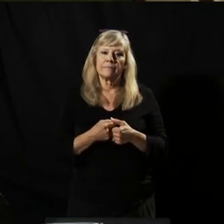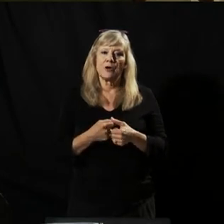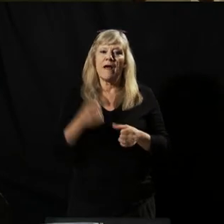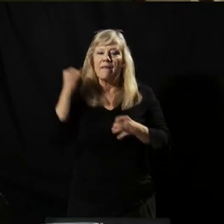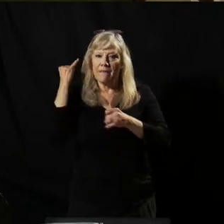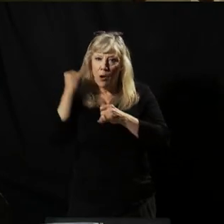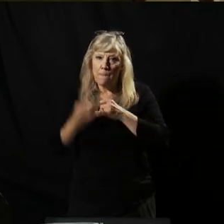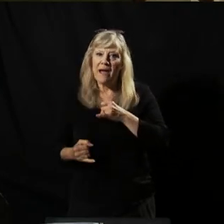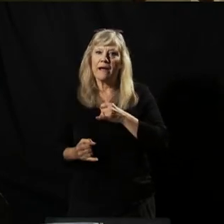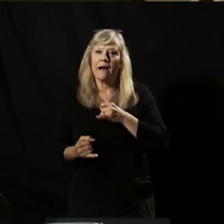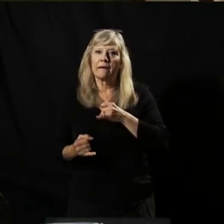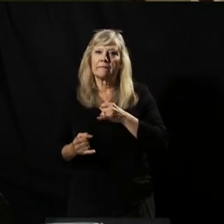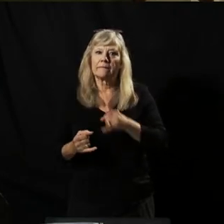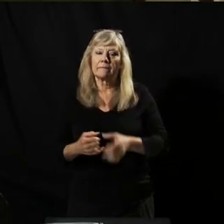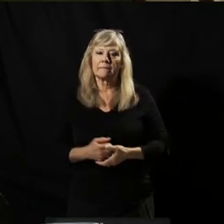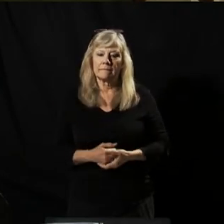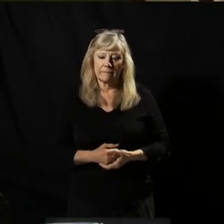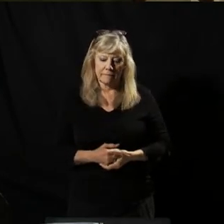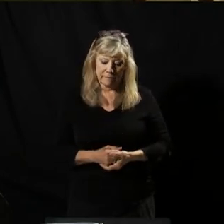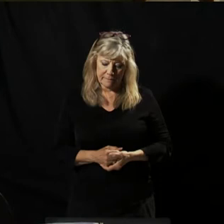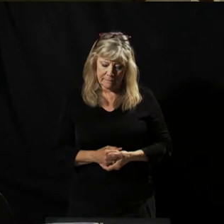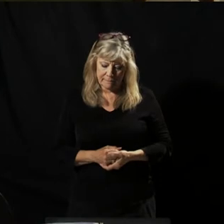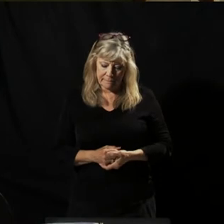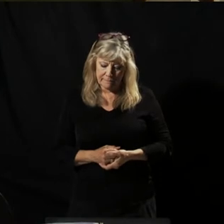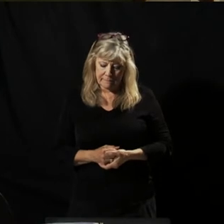and the Omega.